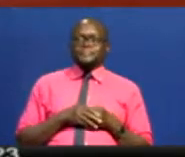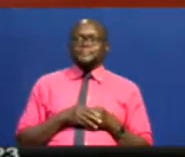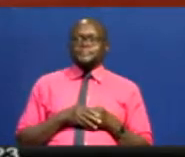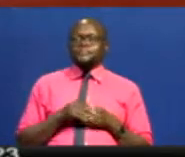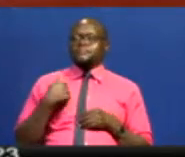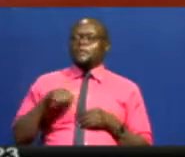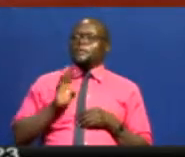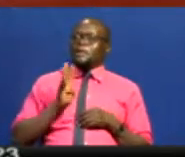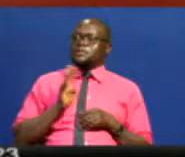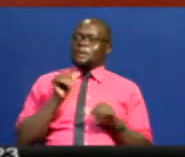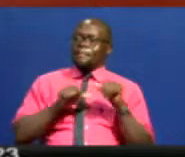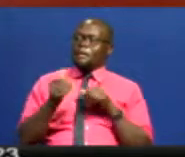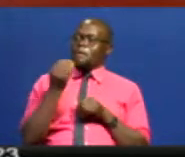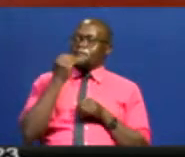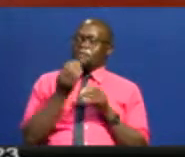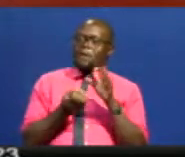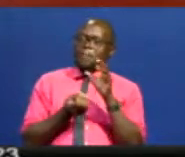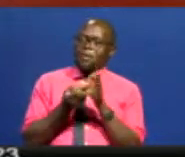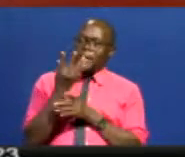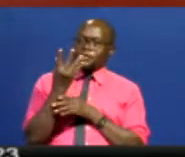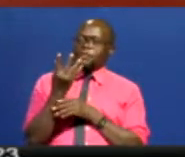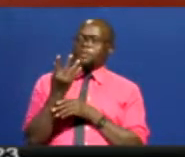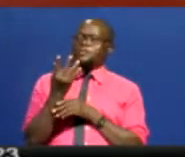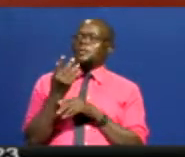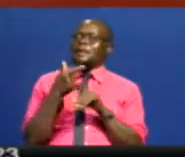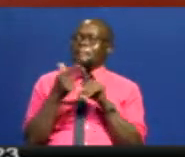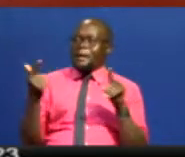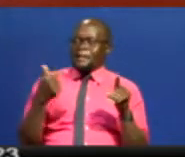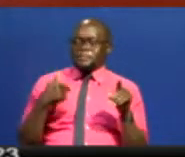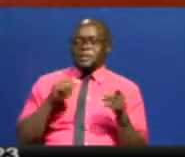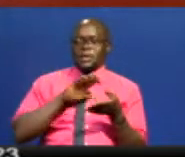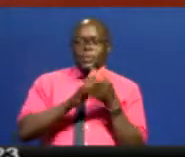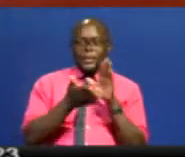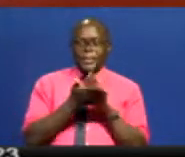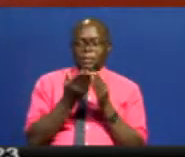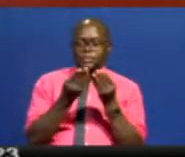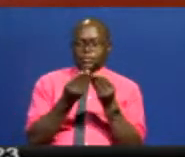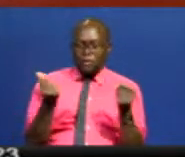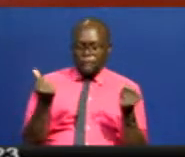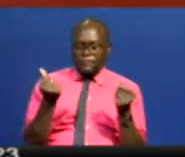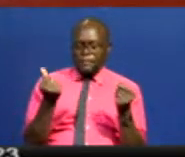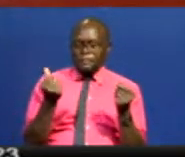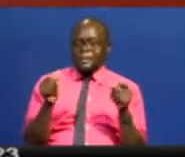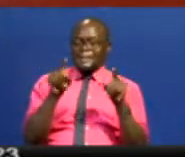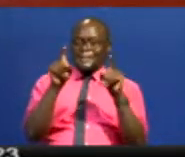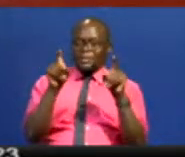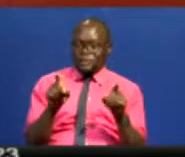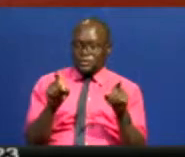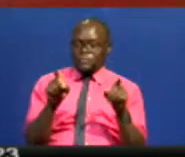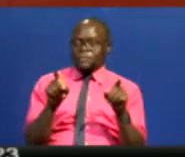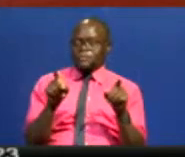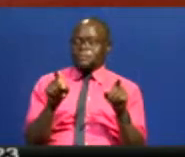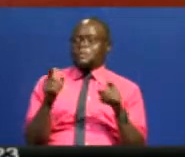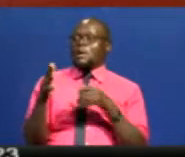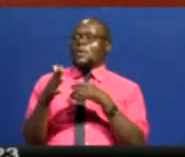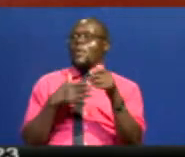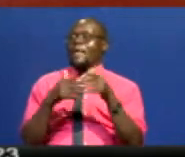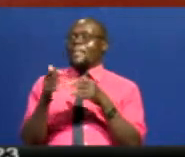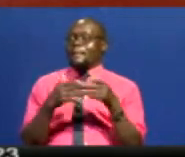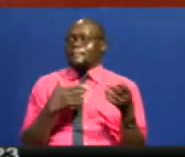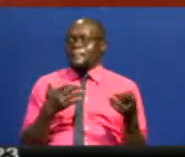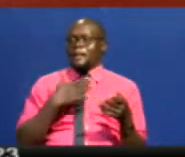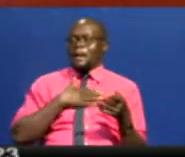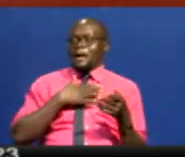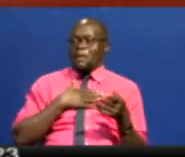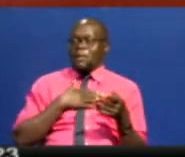we can talk about food production, but without addressing the question on whether